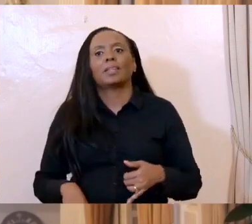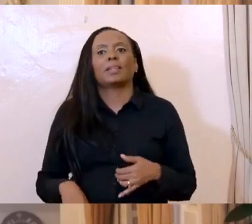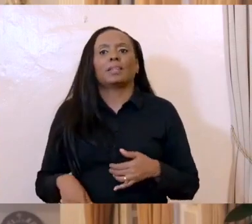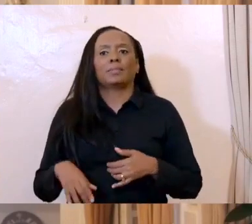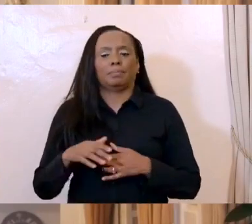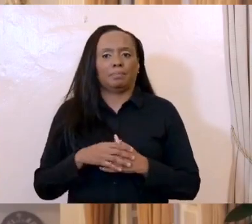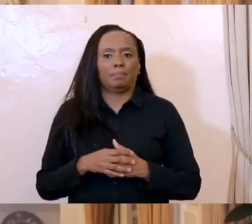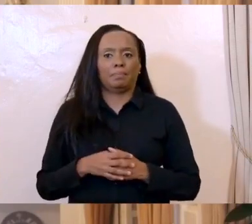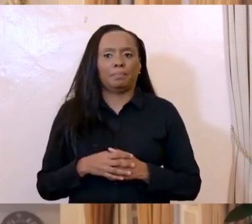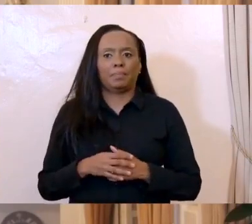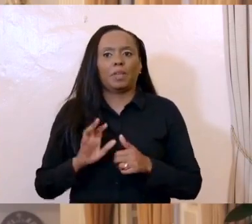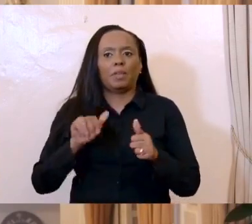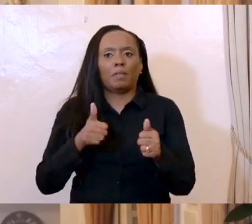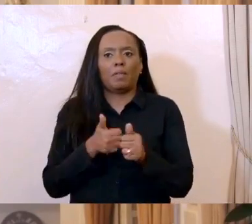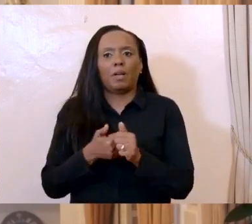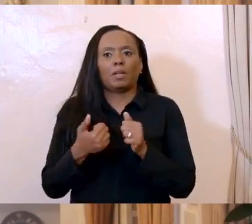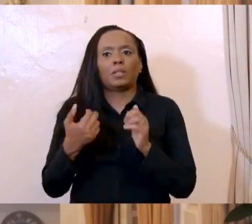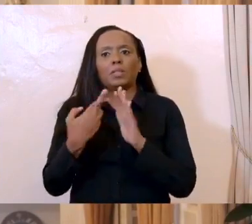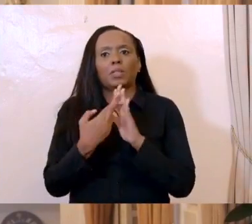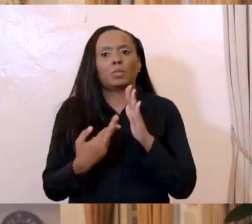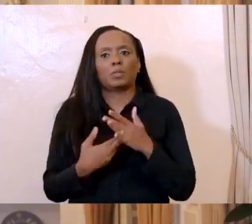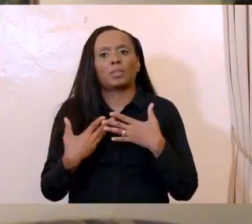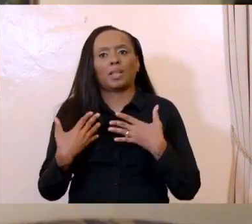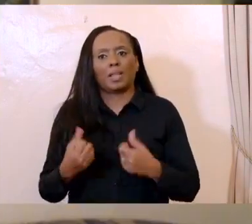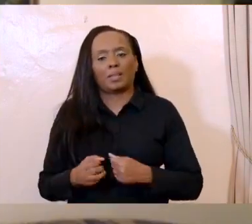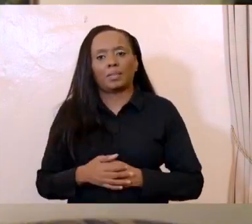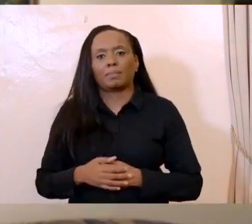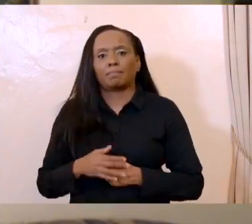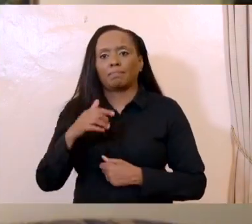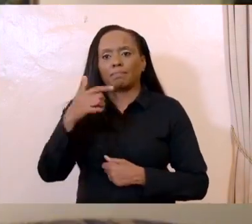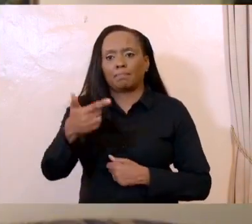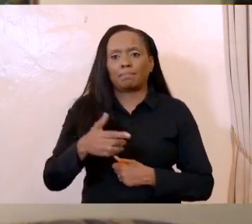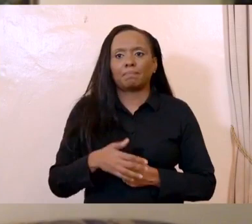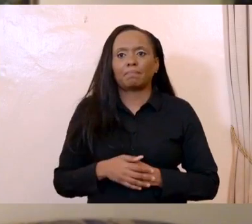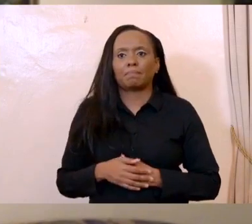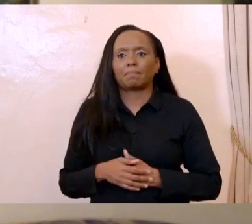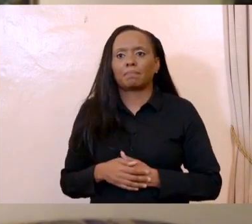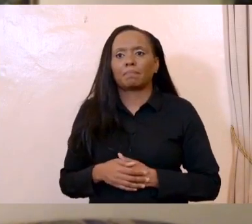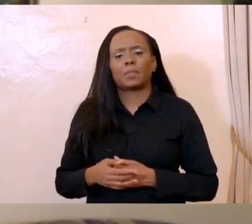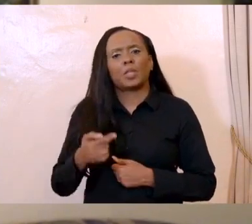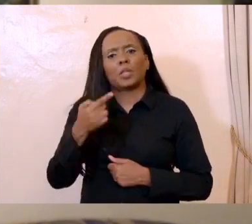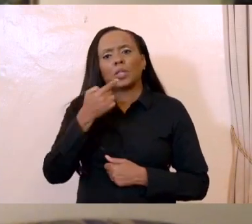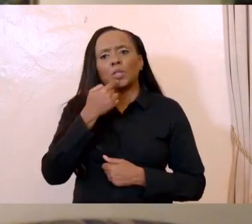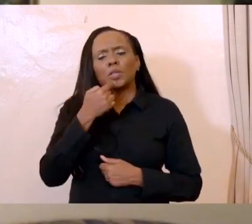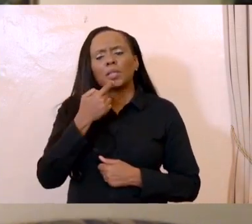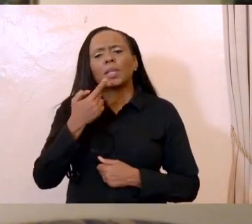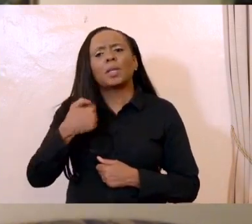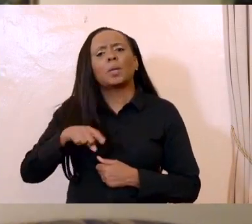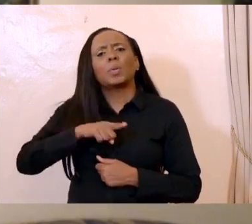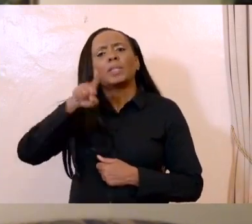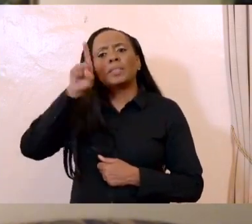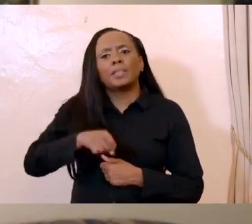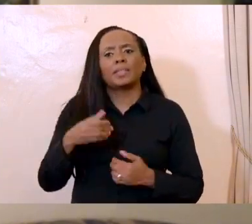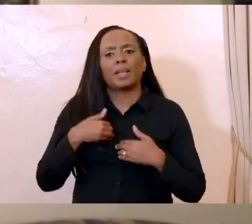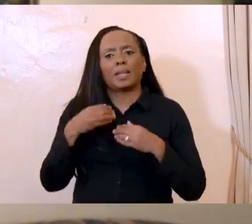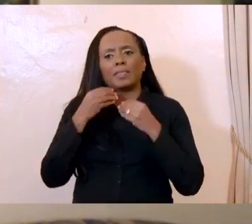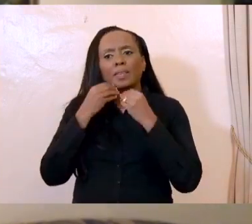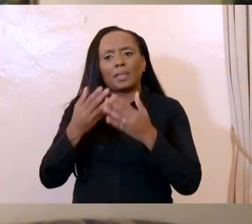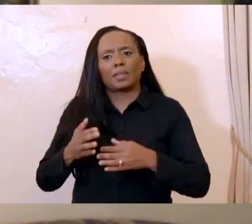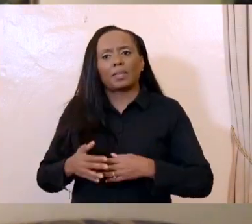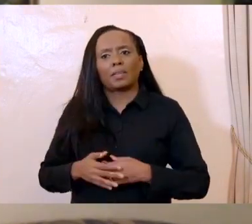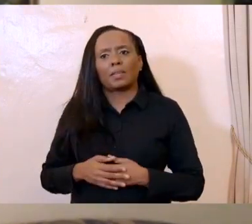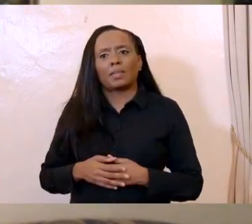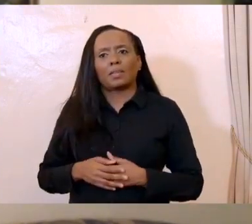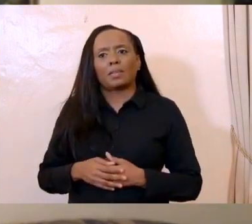in time. Minister Bostic, you say we need to have that information, but it does appear as though we dragged